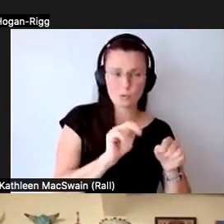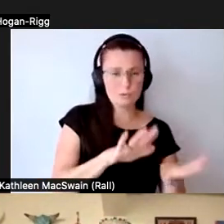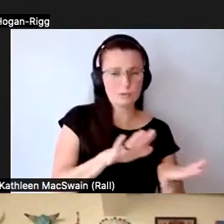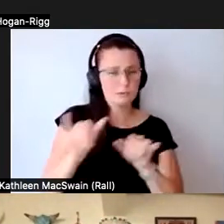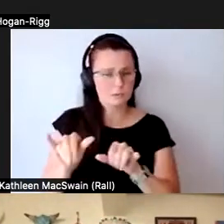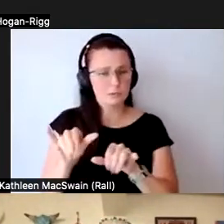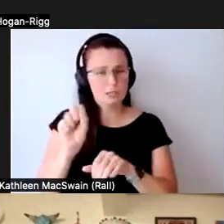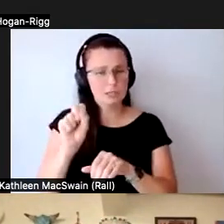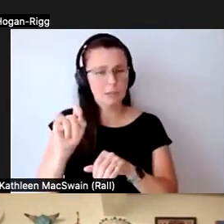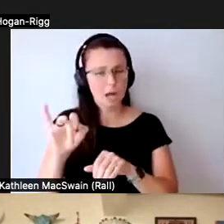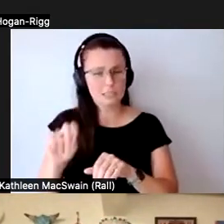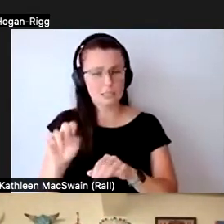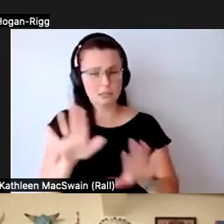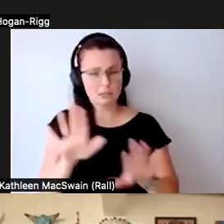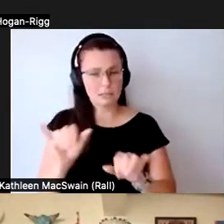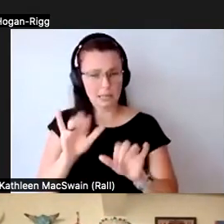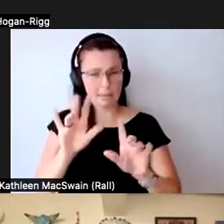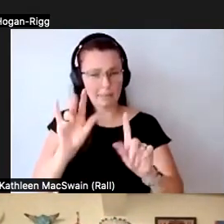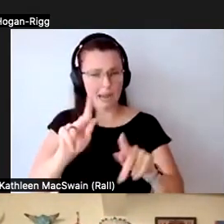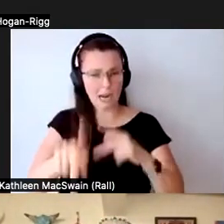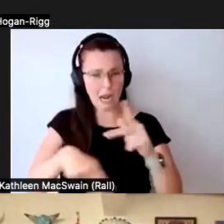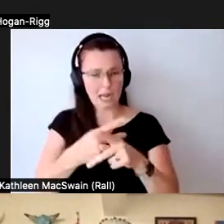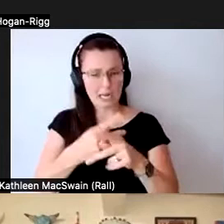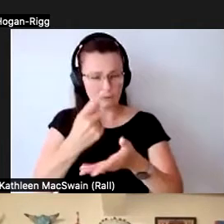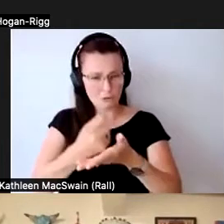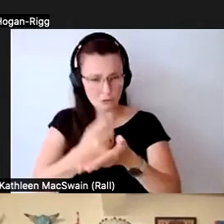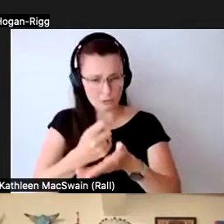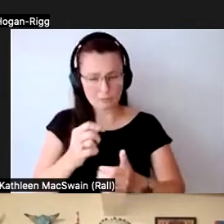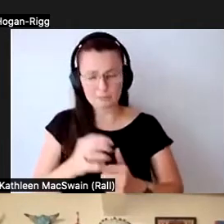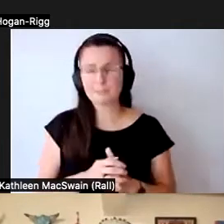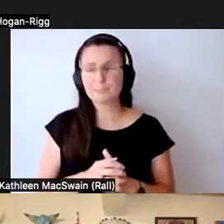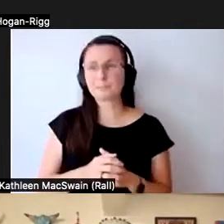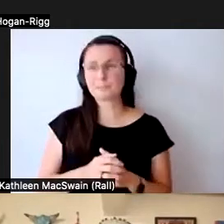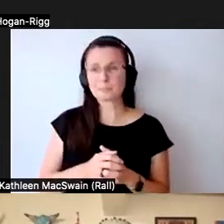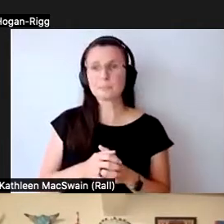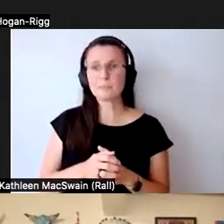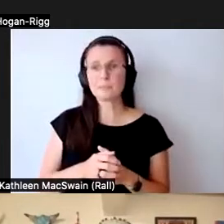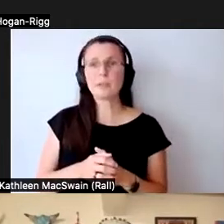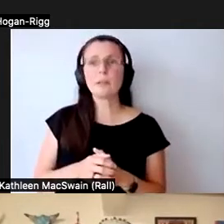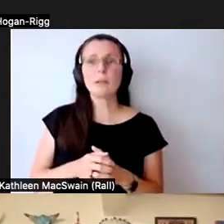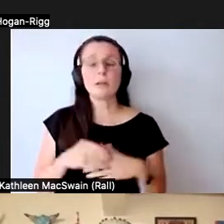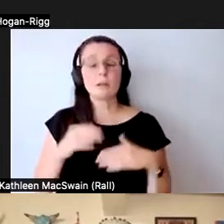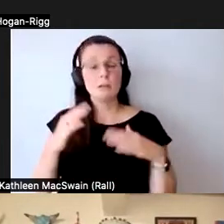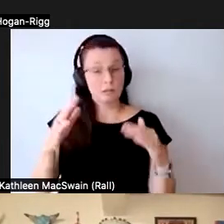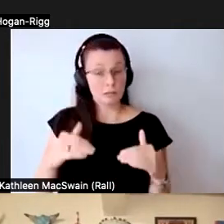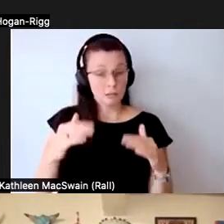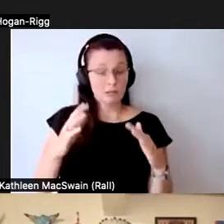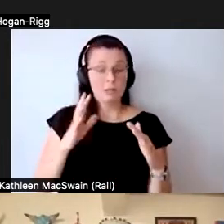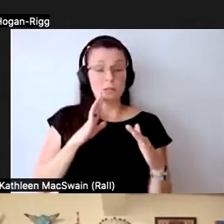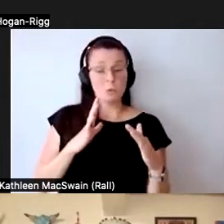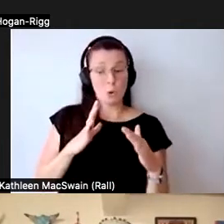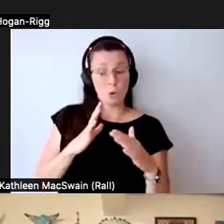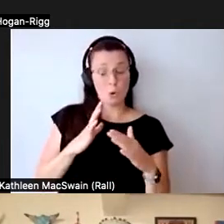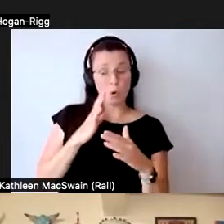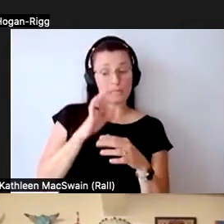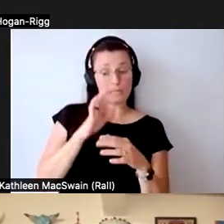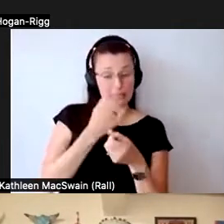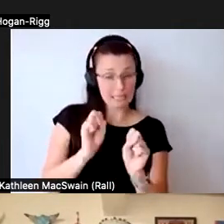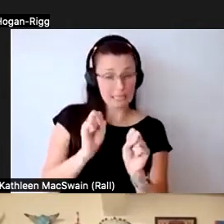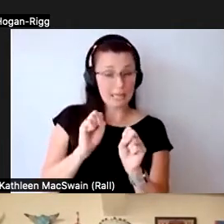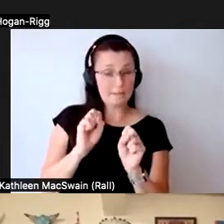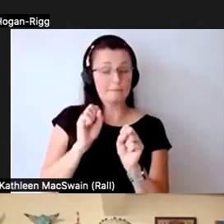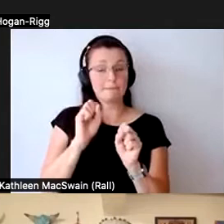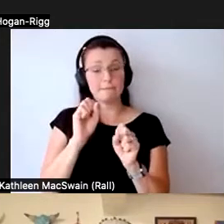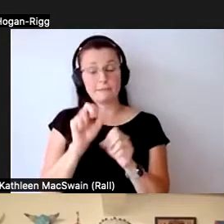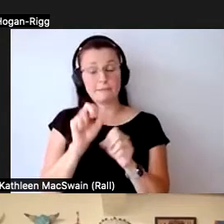assess what are the impacts of safe consumption spaces on the communities in which they've been established. And the